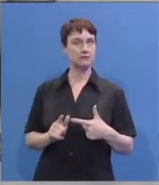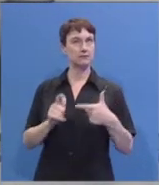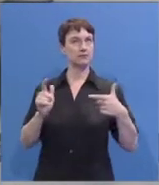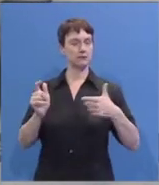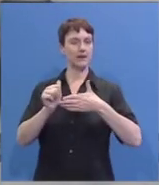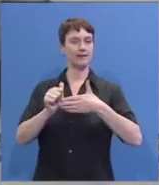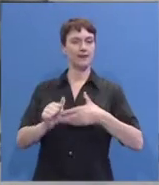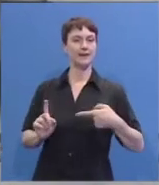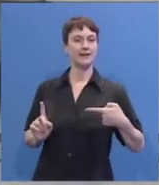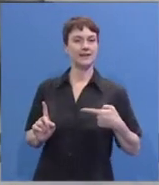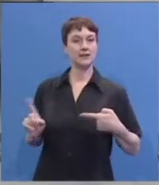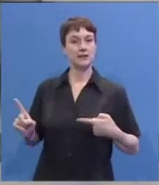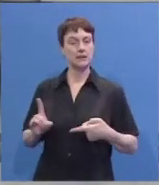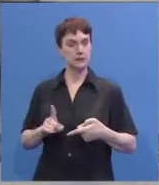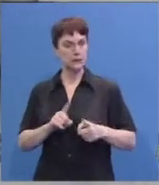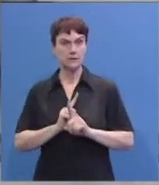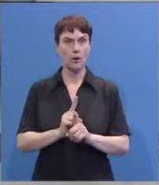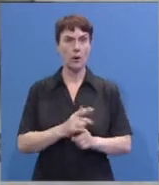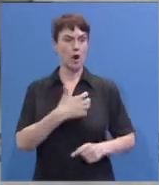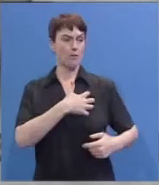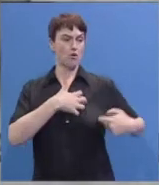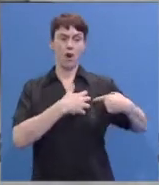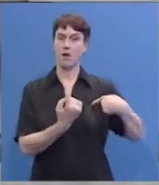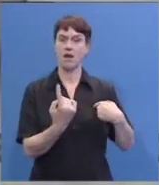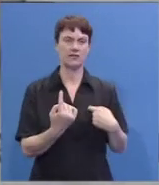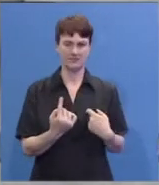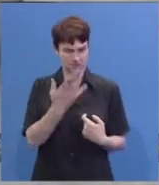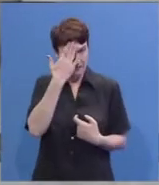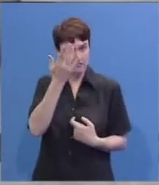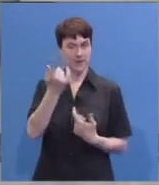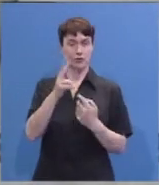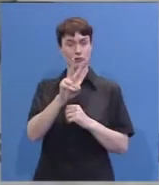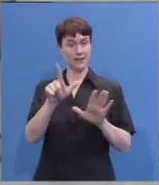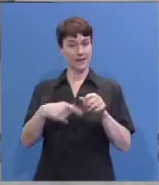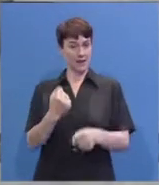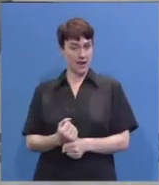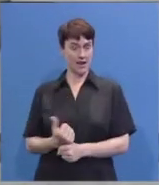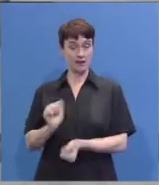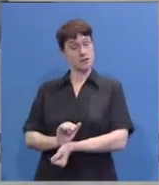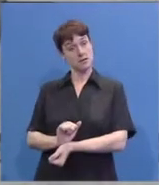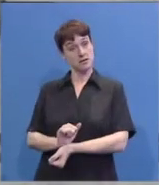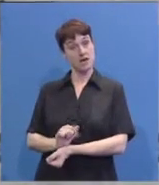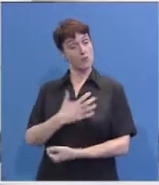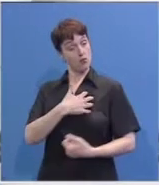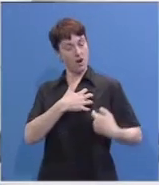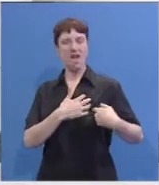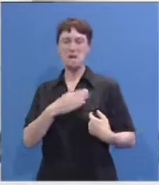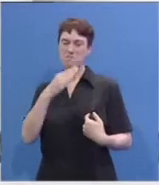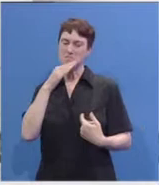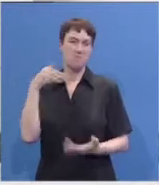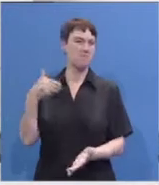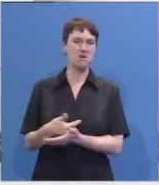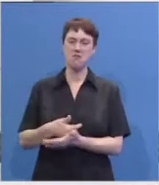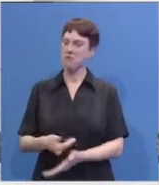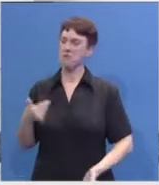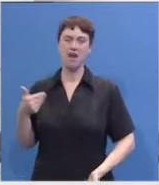didn't follow the emotional instinct, which I think after 27 years in prison would have been that let us go on the path of